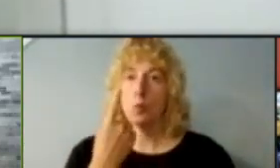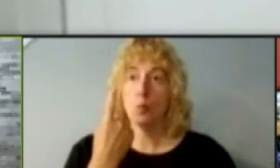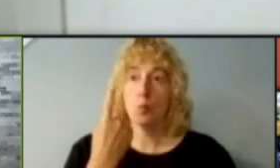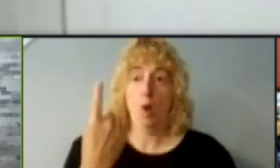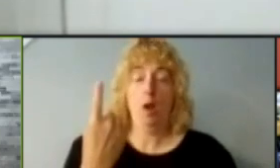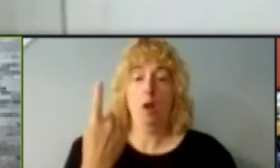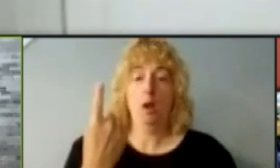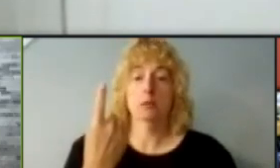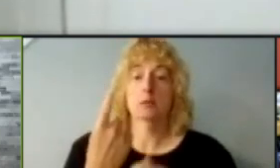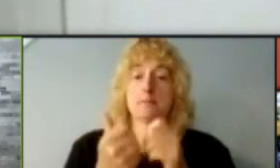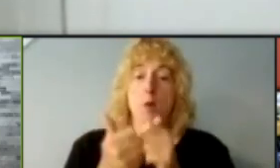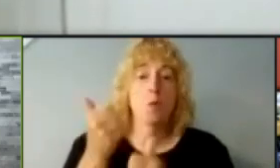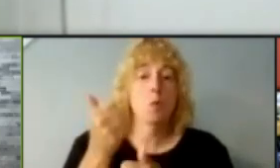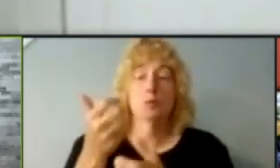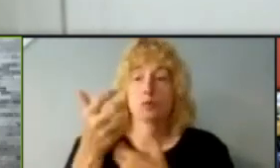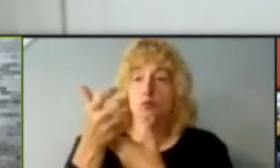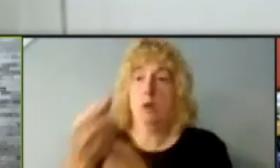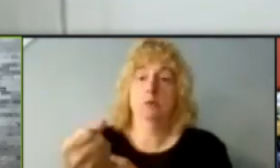leaders in